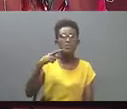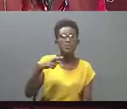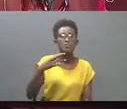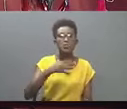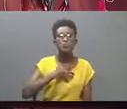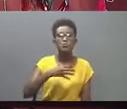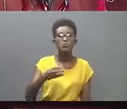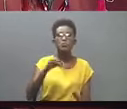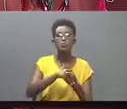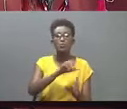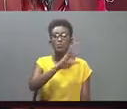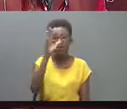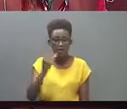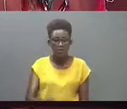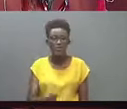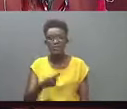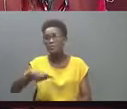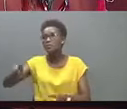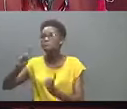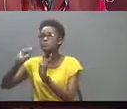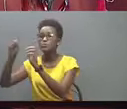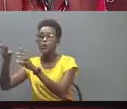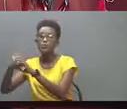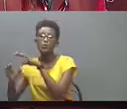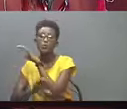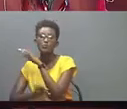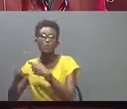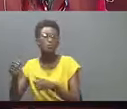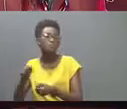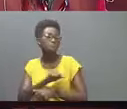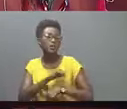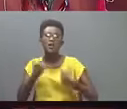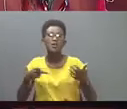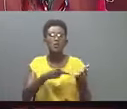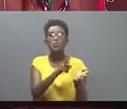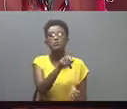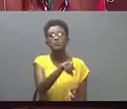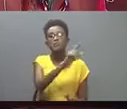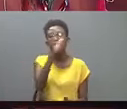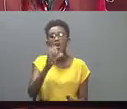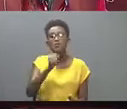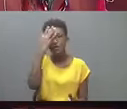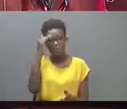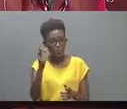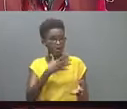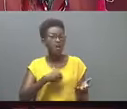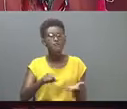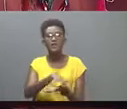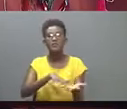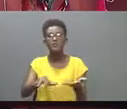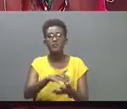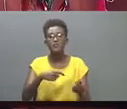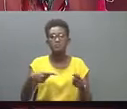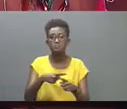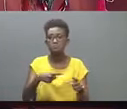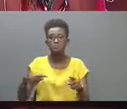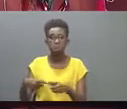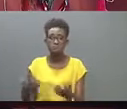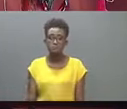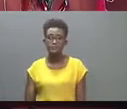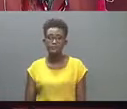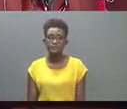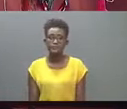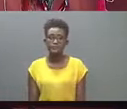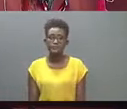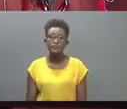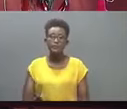without paying the right price. Kugira ngo ibihugu byo hanze bize gutwara umutungo wacu kamere bitishyuye ikiguzi gikwiye.